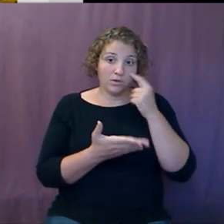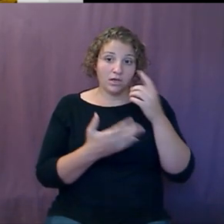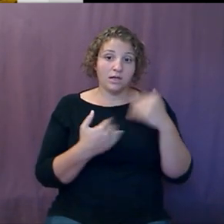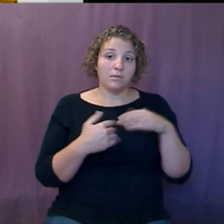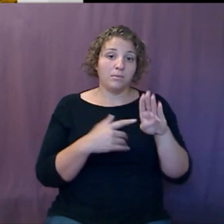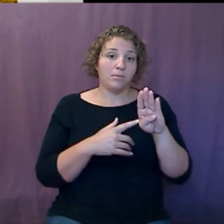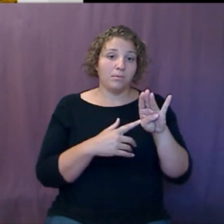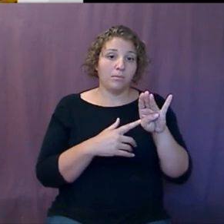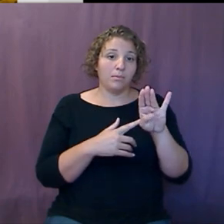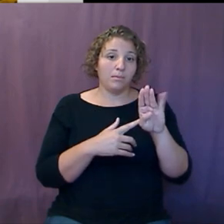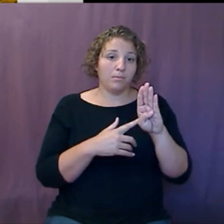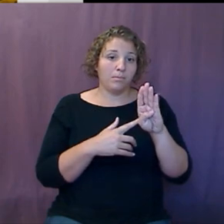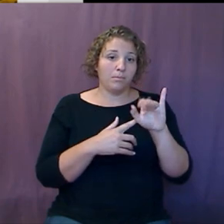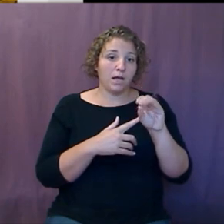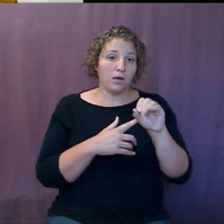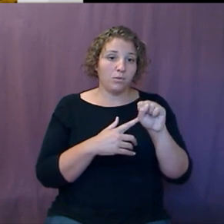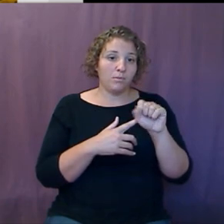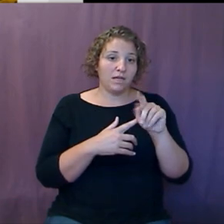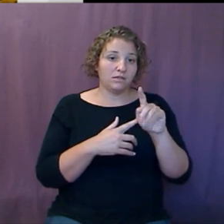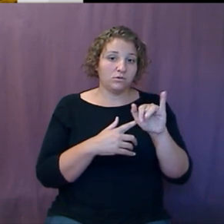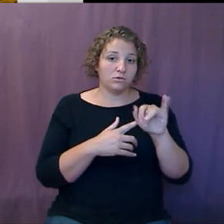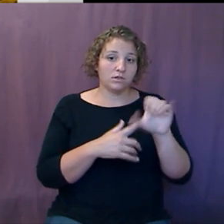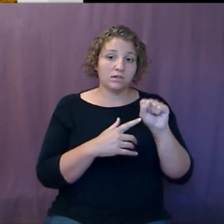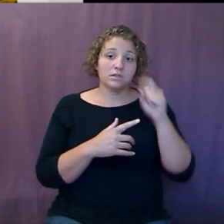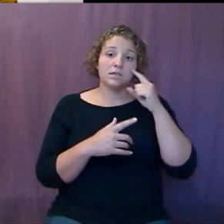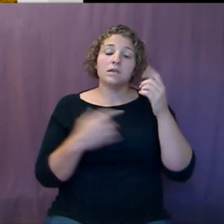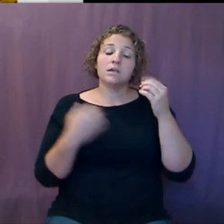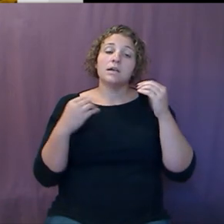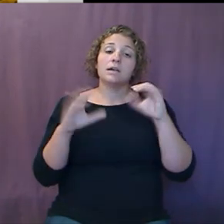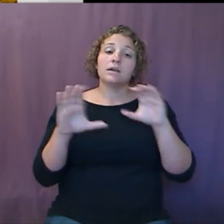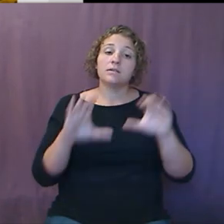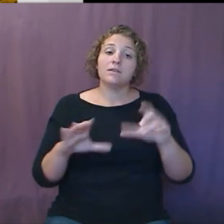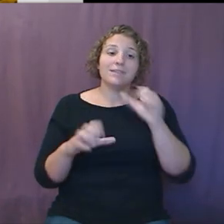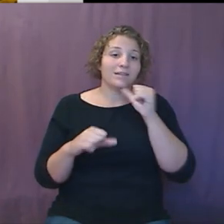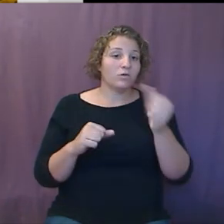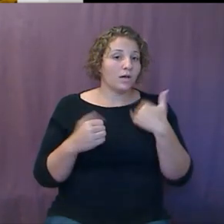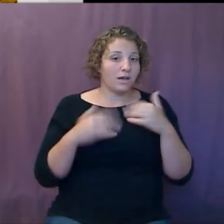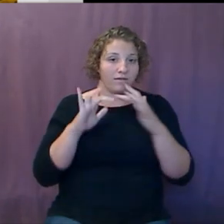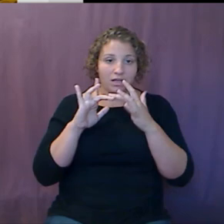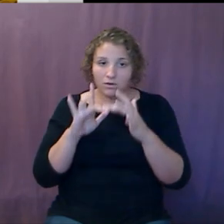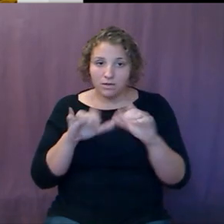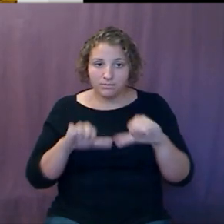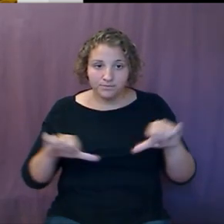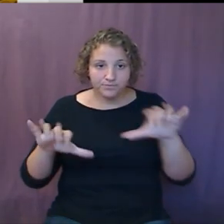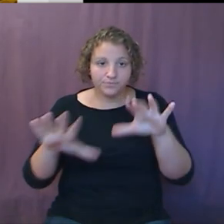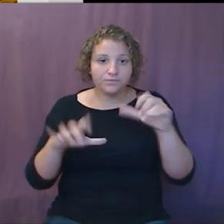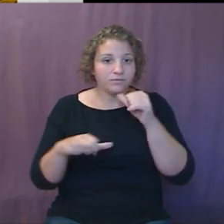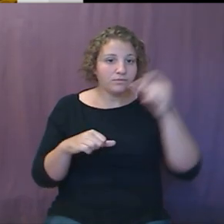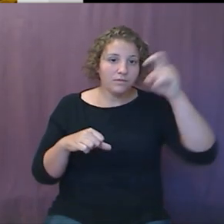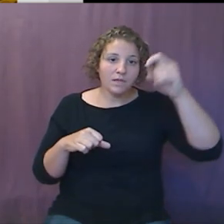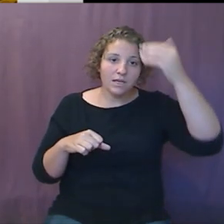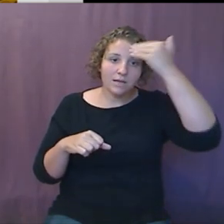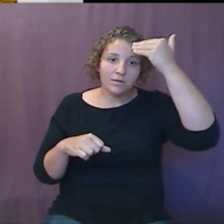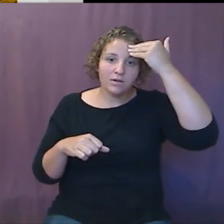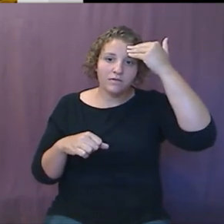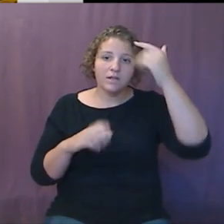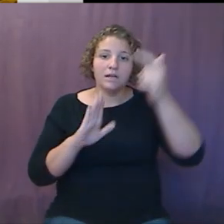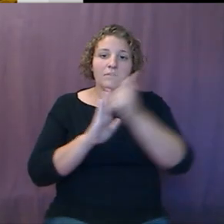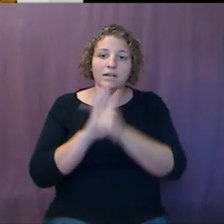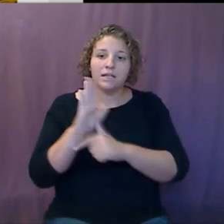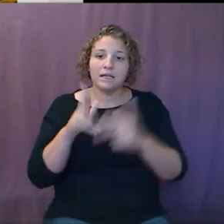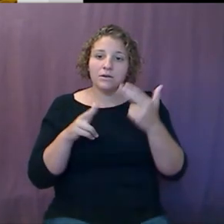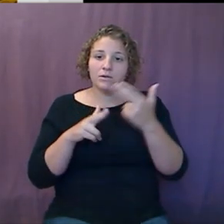of the world lacking internet access or cellular connectivity also it does not require knowledge of the individual's legal name